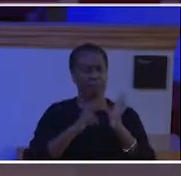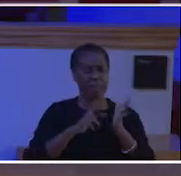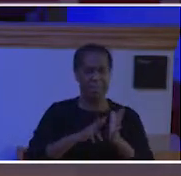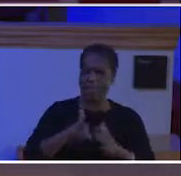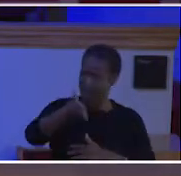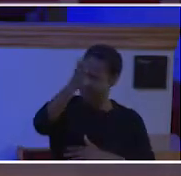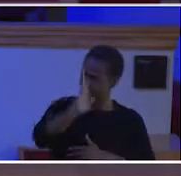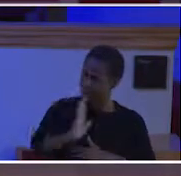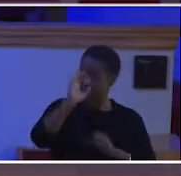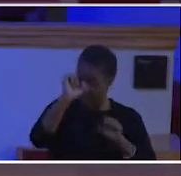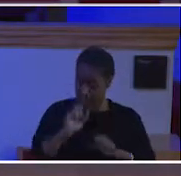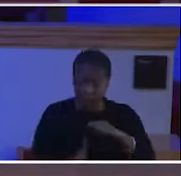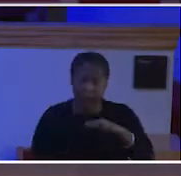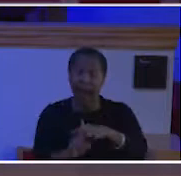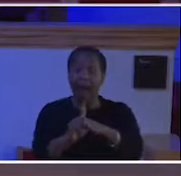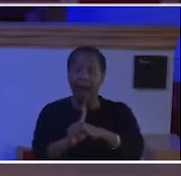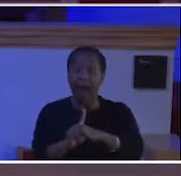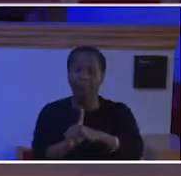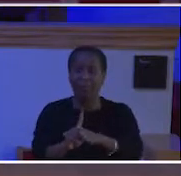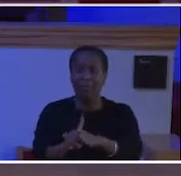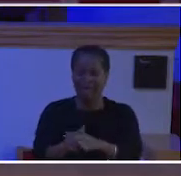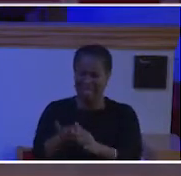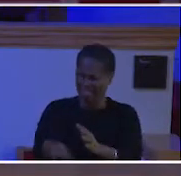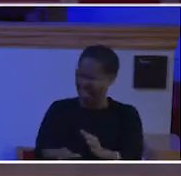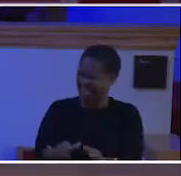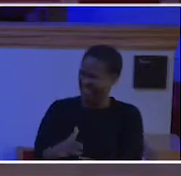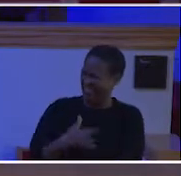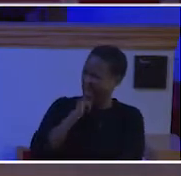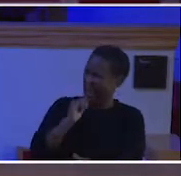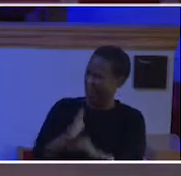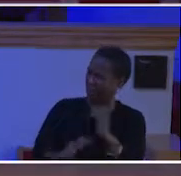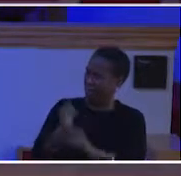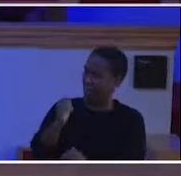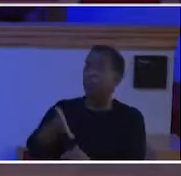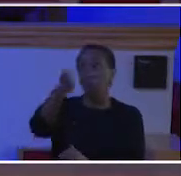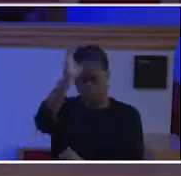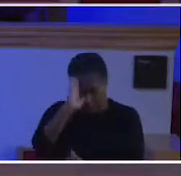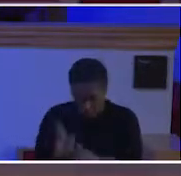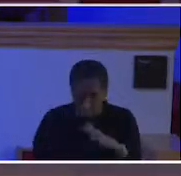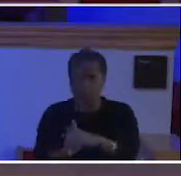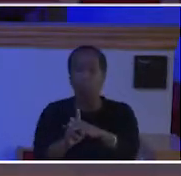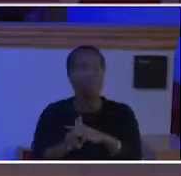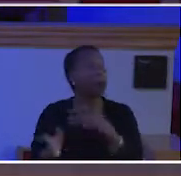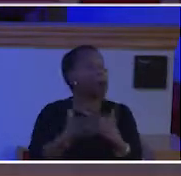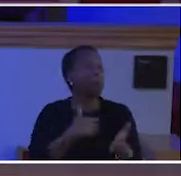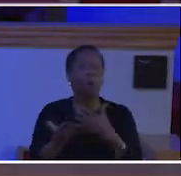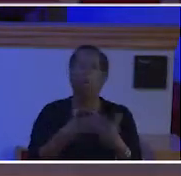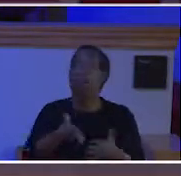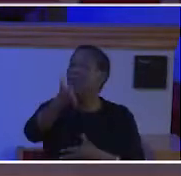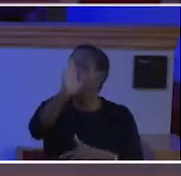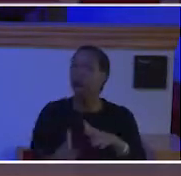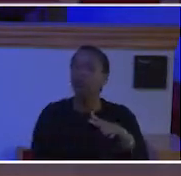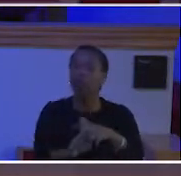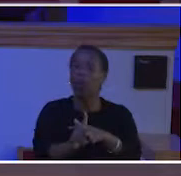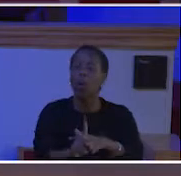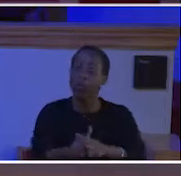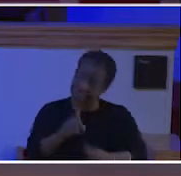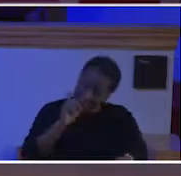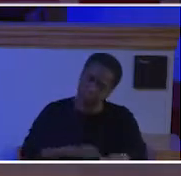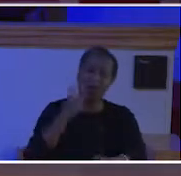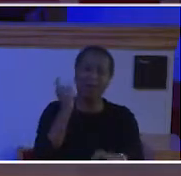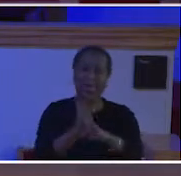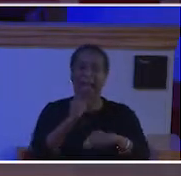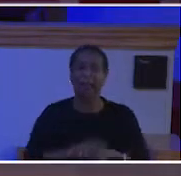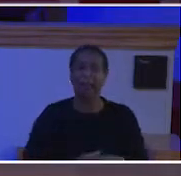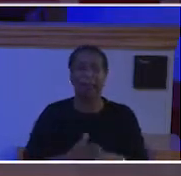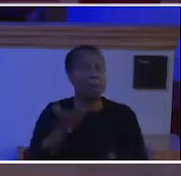at inconvenient moments, but whenever God shows up, it's the right time. He may